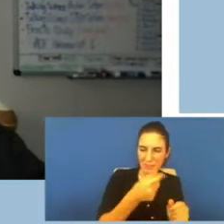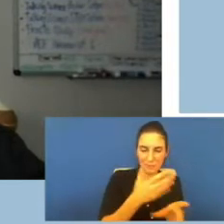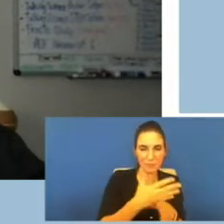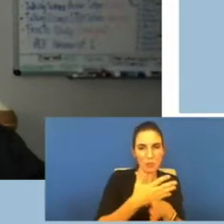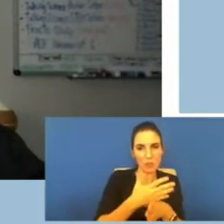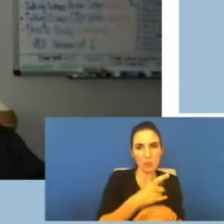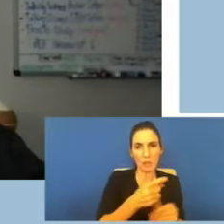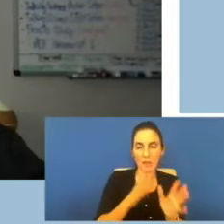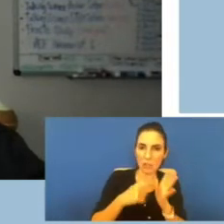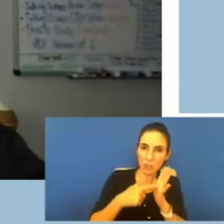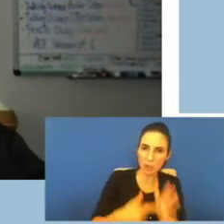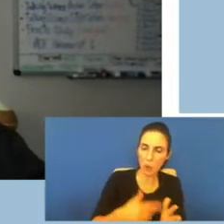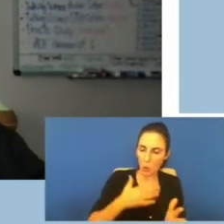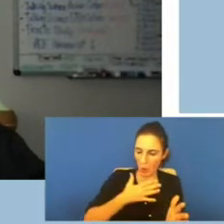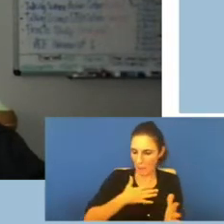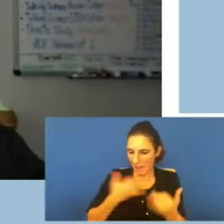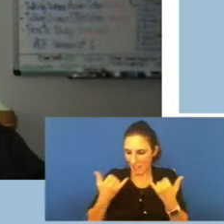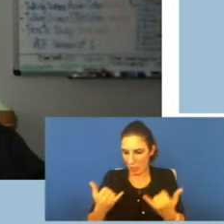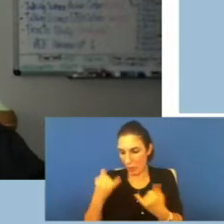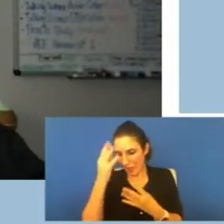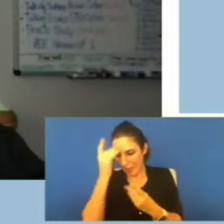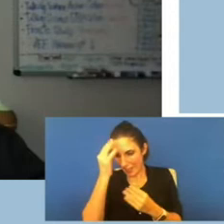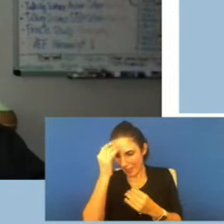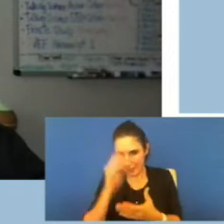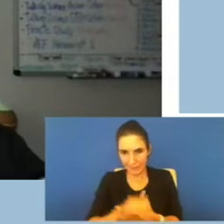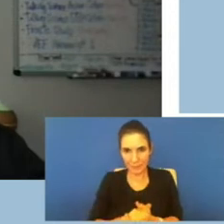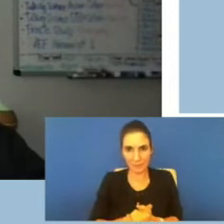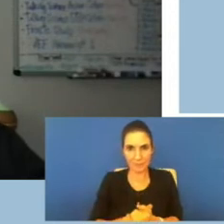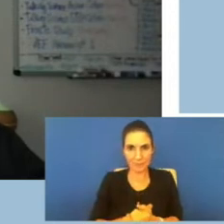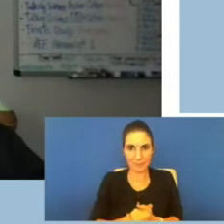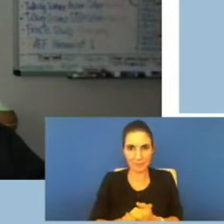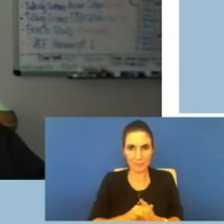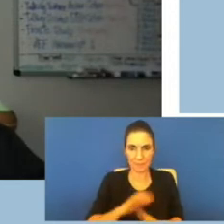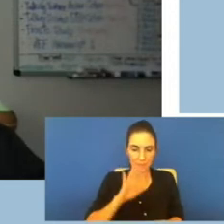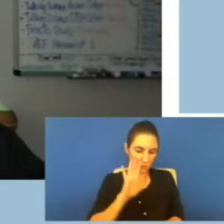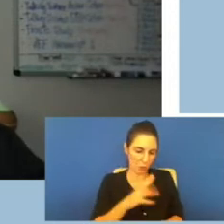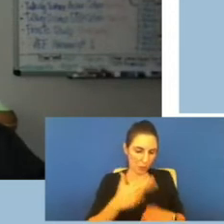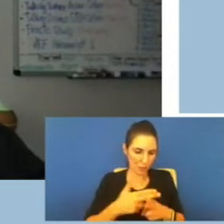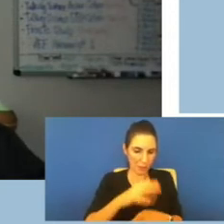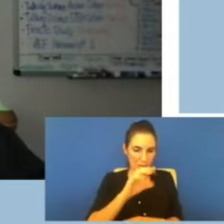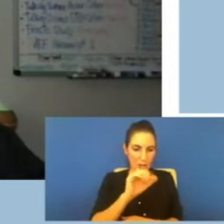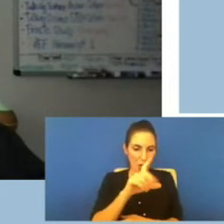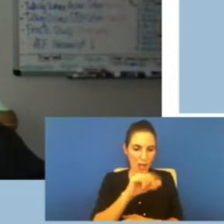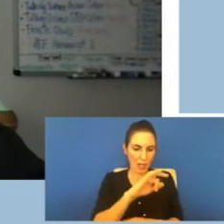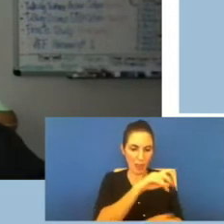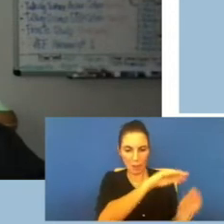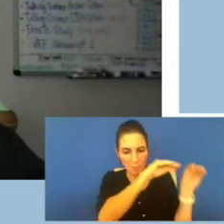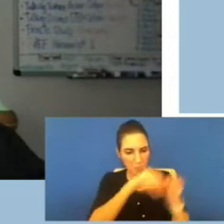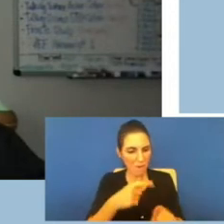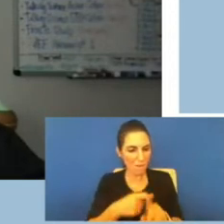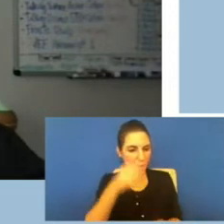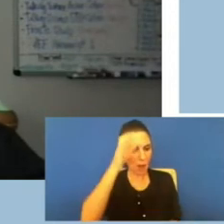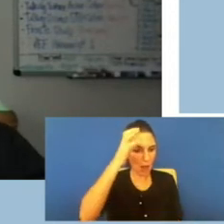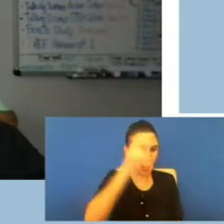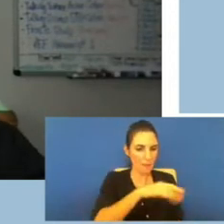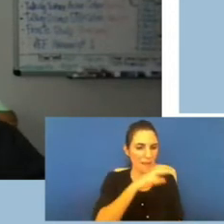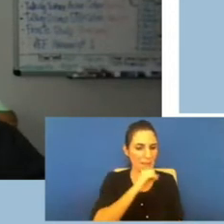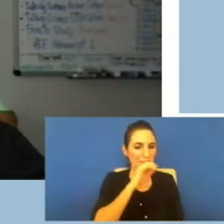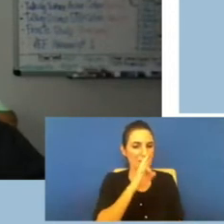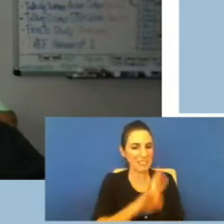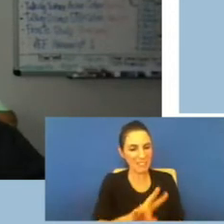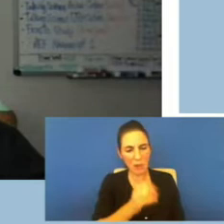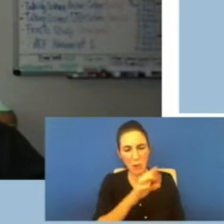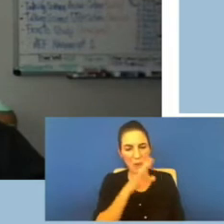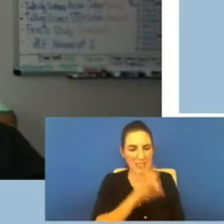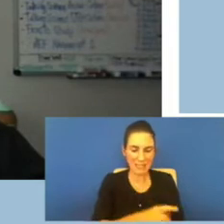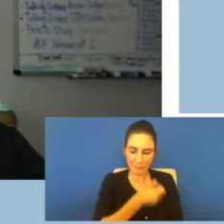illustrates my current thinking. I'll name her Carla. Carla migrated to the U.S. from Colombia when she was about 7 or 8.